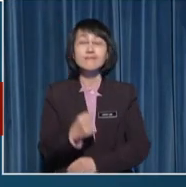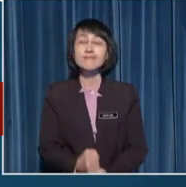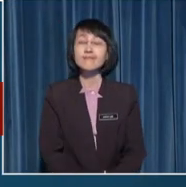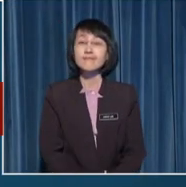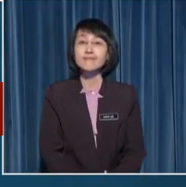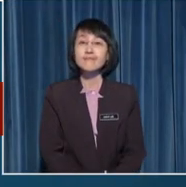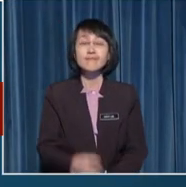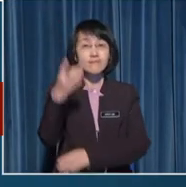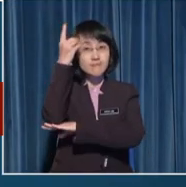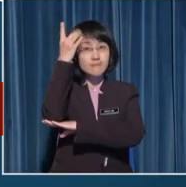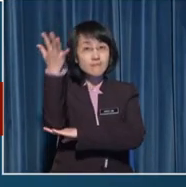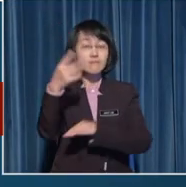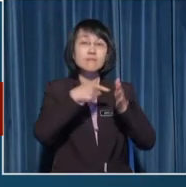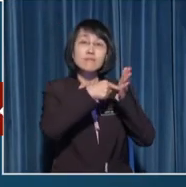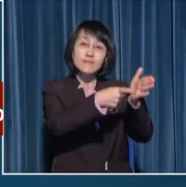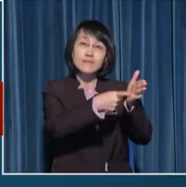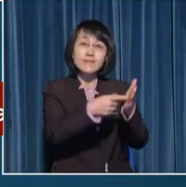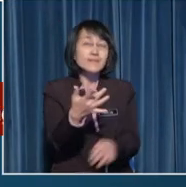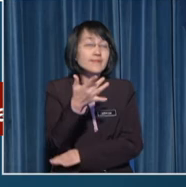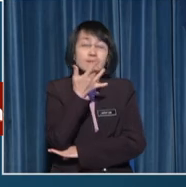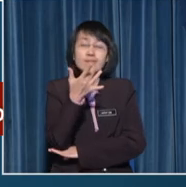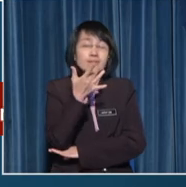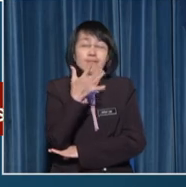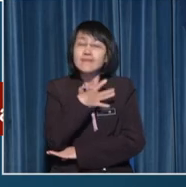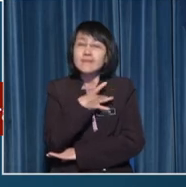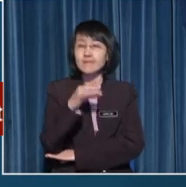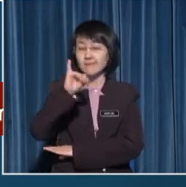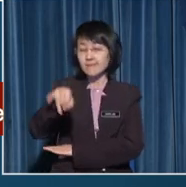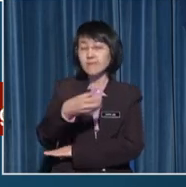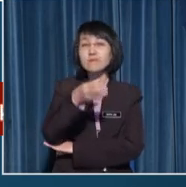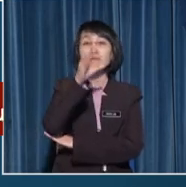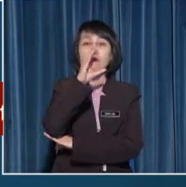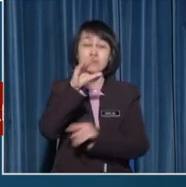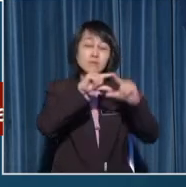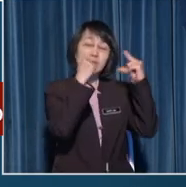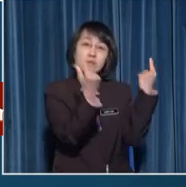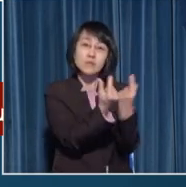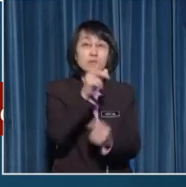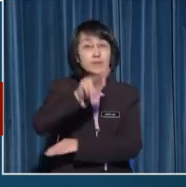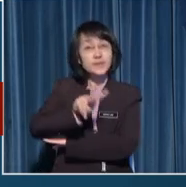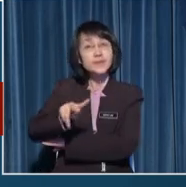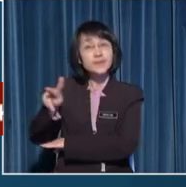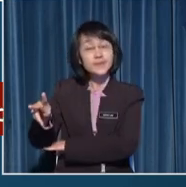The data shows the favorite juice of a group of pupils.